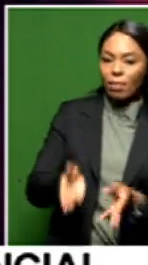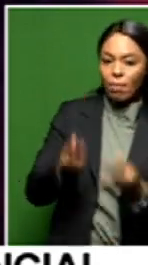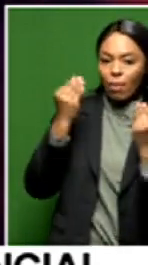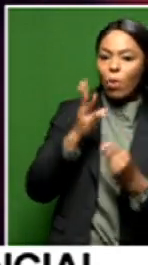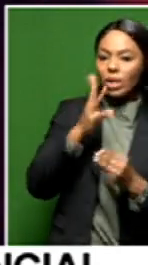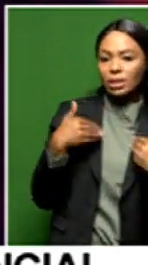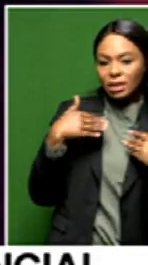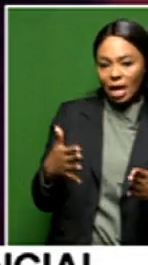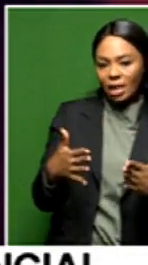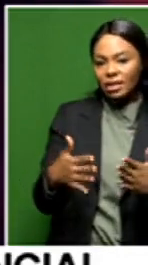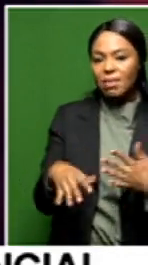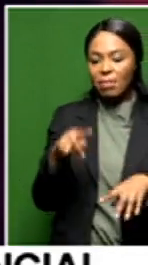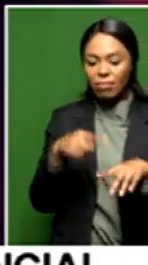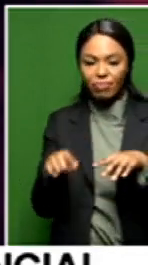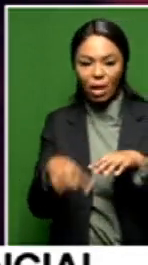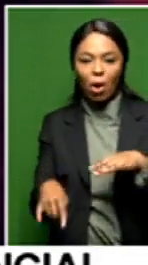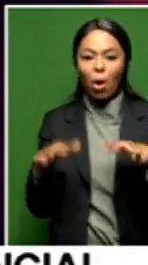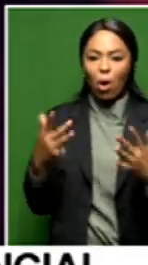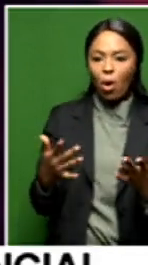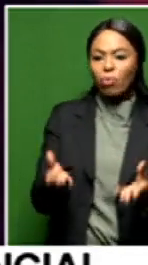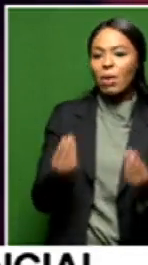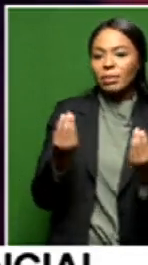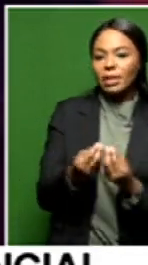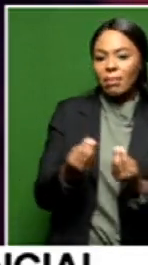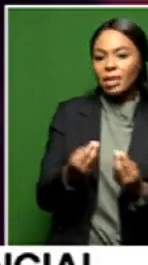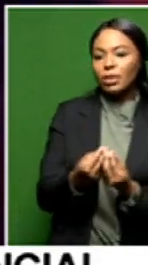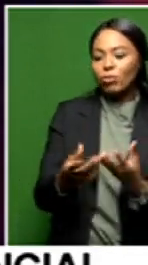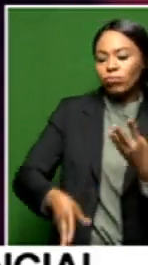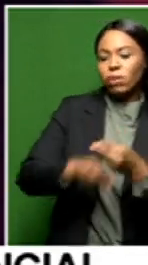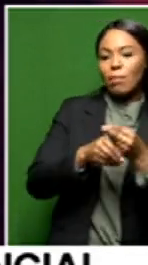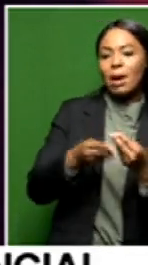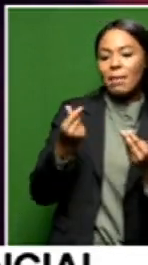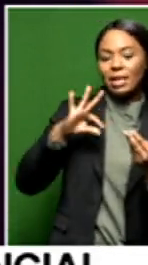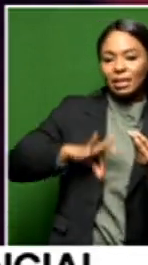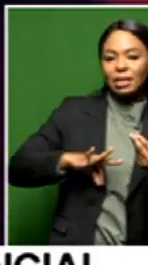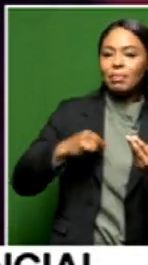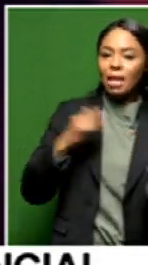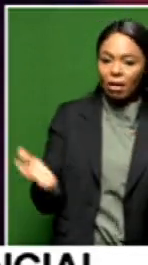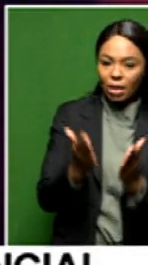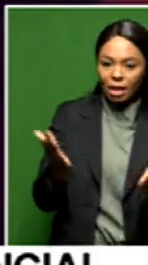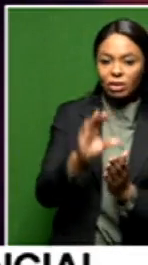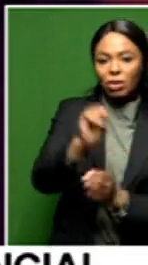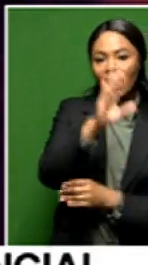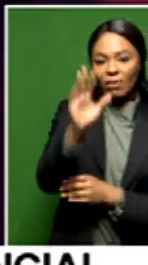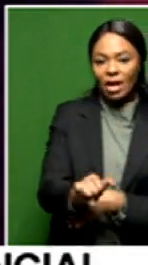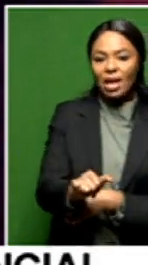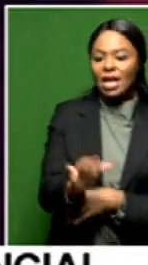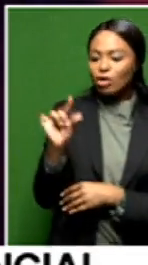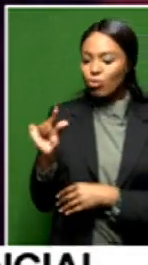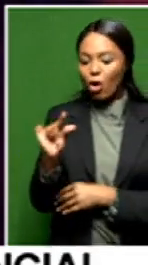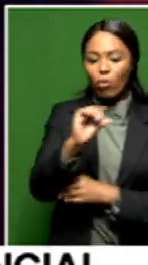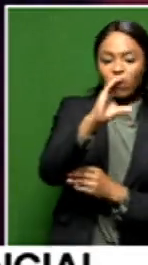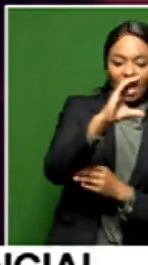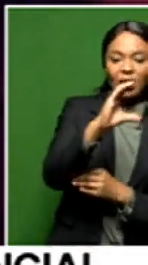going to start a nail bar or gardening services. So I really want to encourage South Africans to say nothing or no small feat should ever be